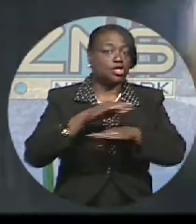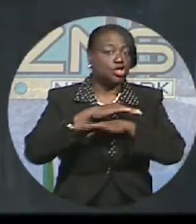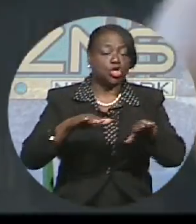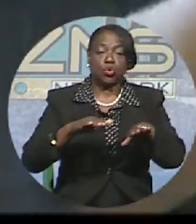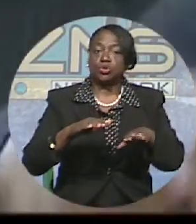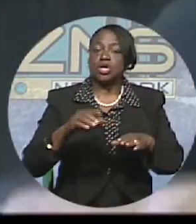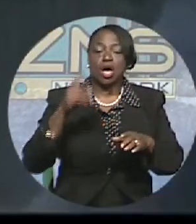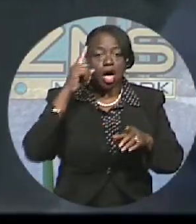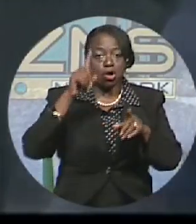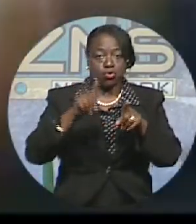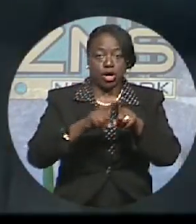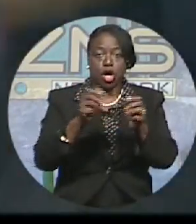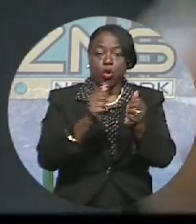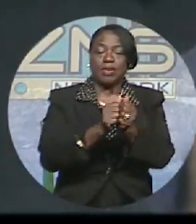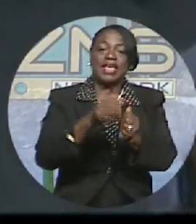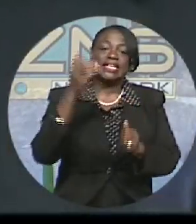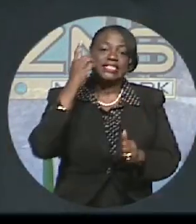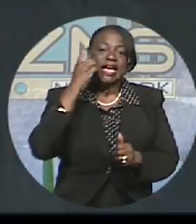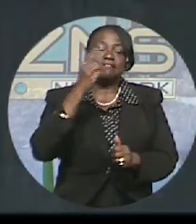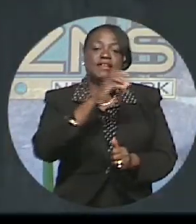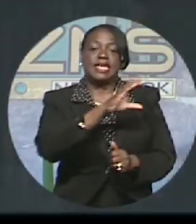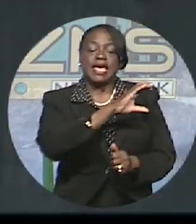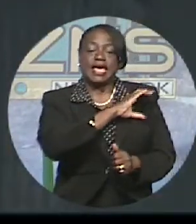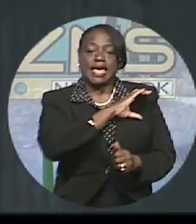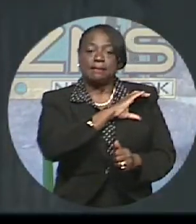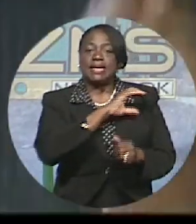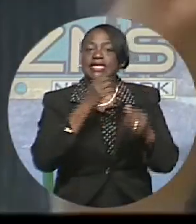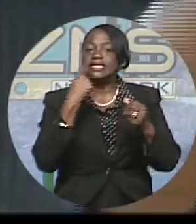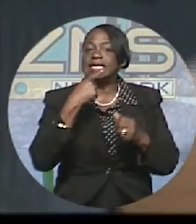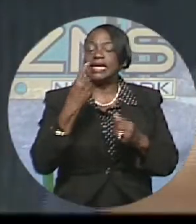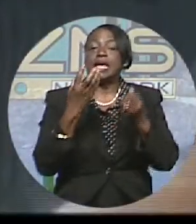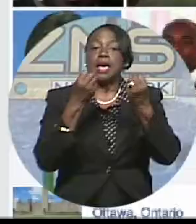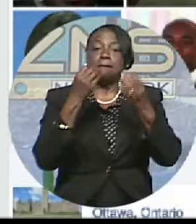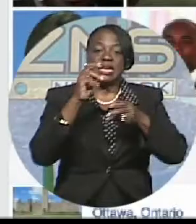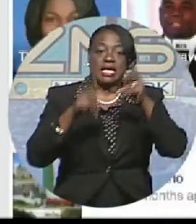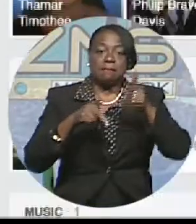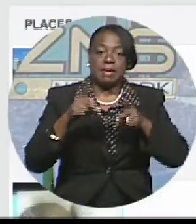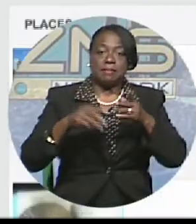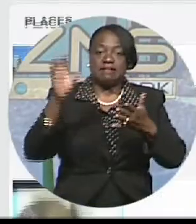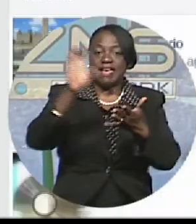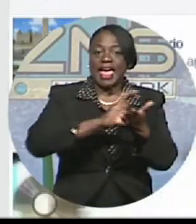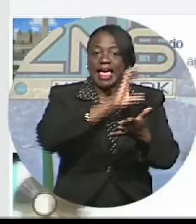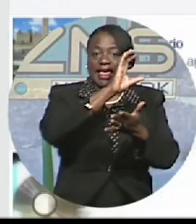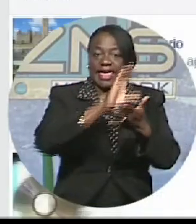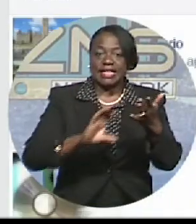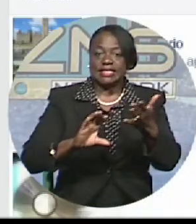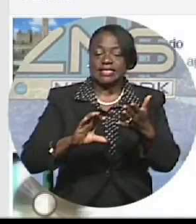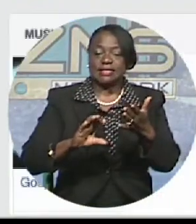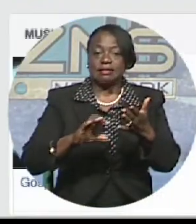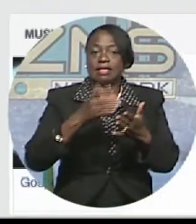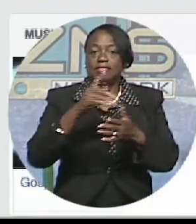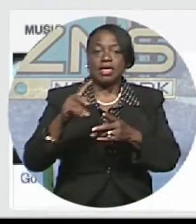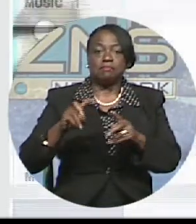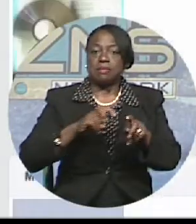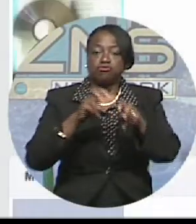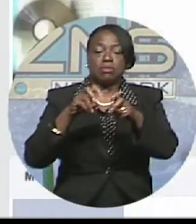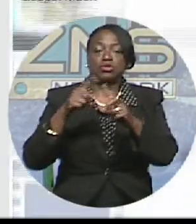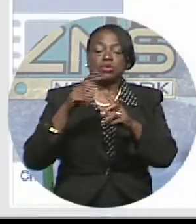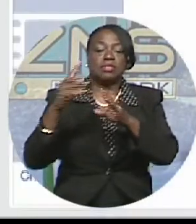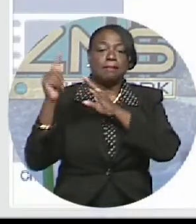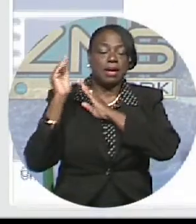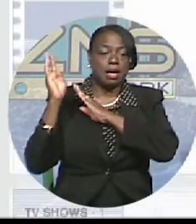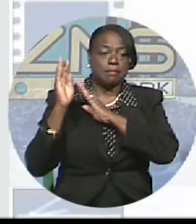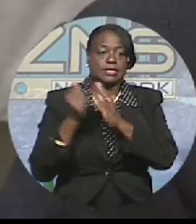claim a number of people have canceled vacations to the Bahamas because of their perception on how government is handling the policy. Concerns us